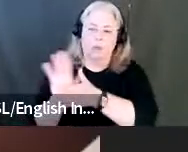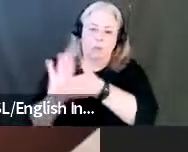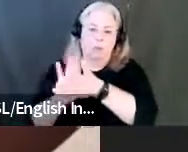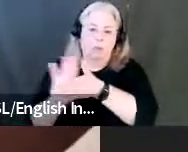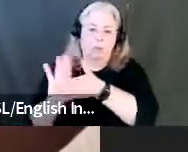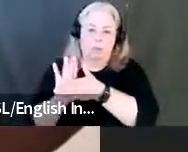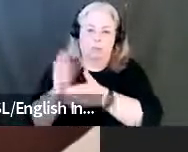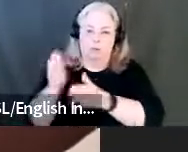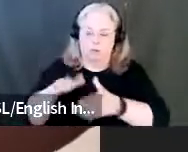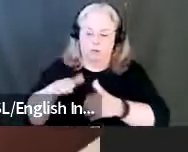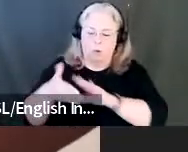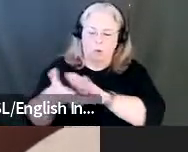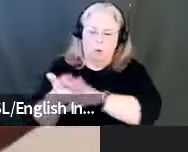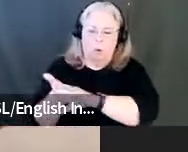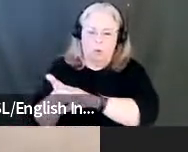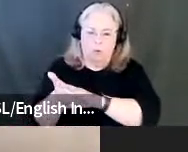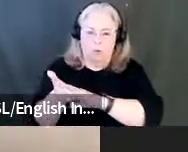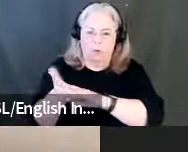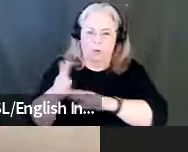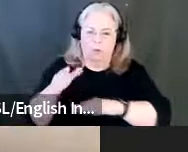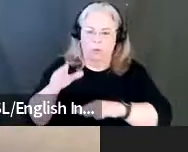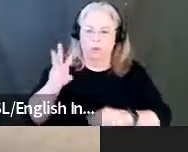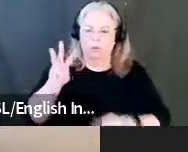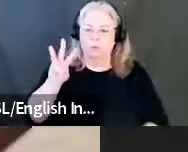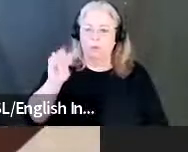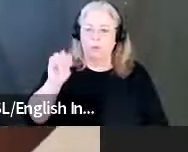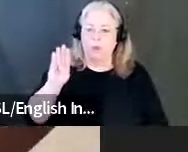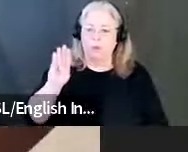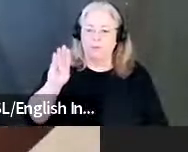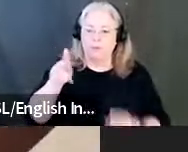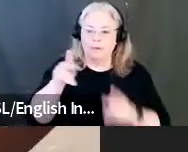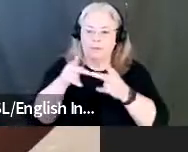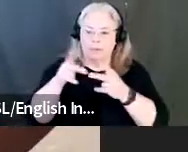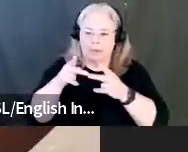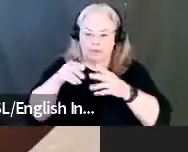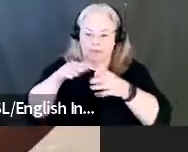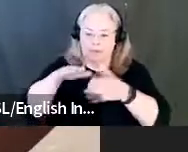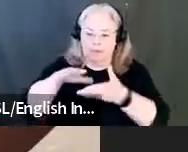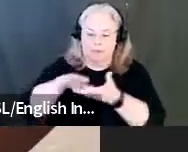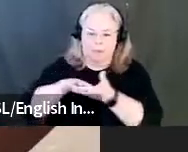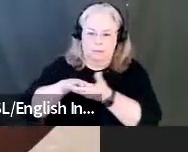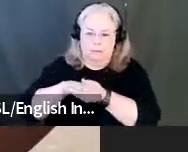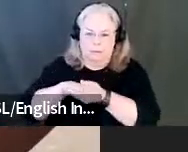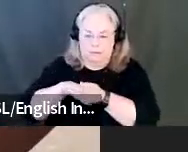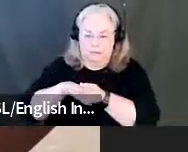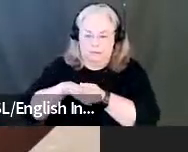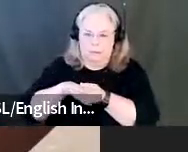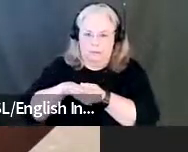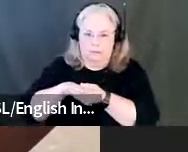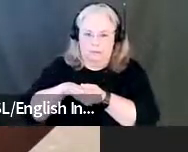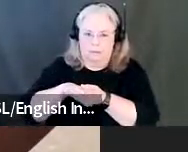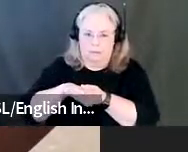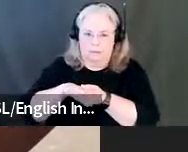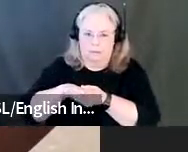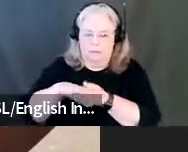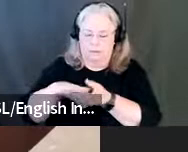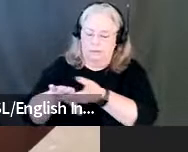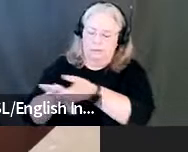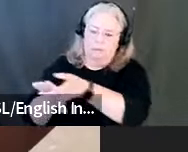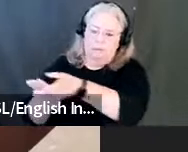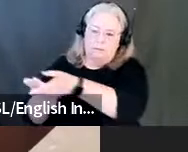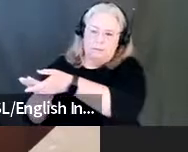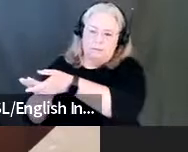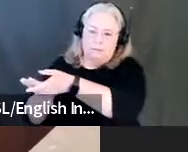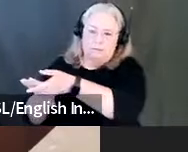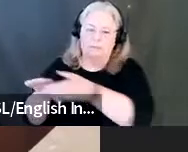to go in all the way into the web space. So it has to go into the web space between my thumb and my index